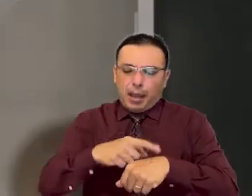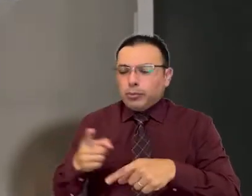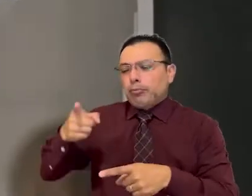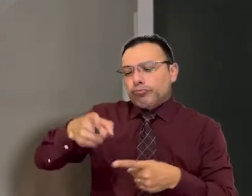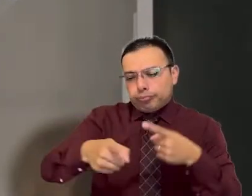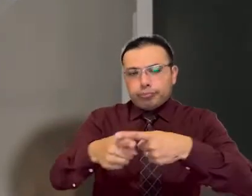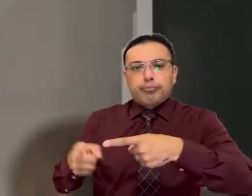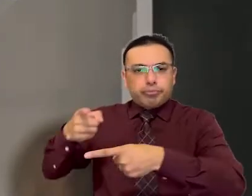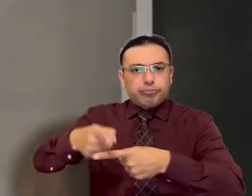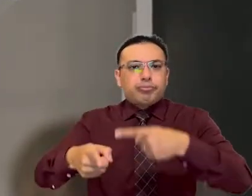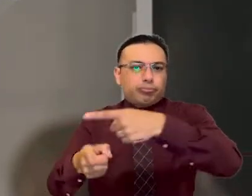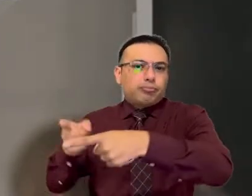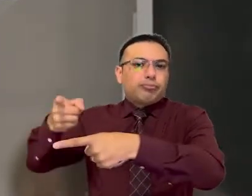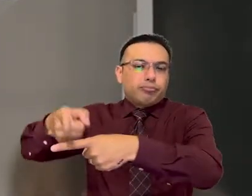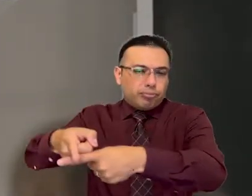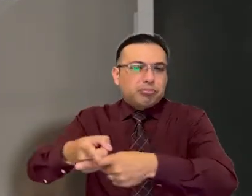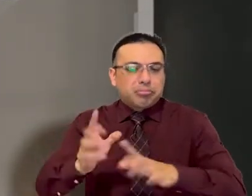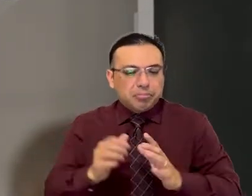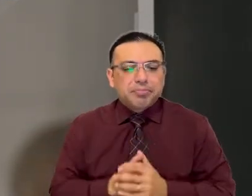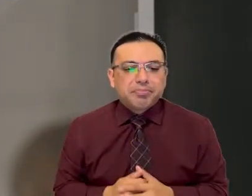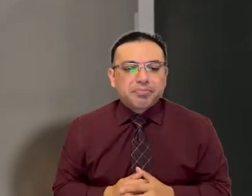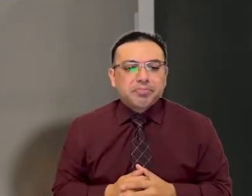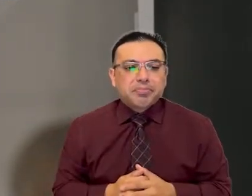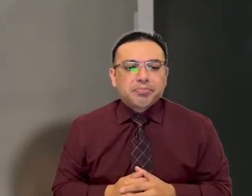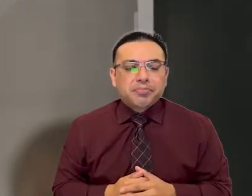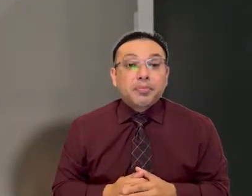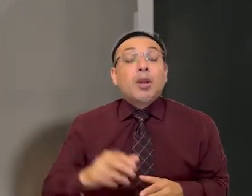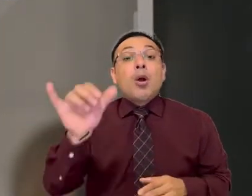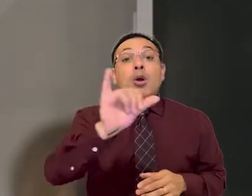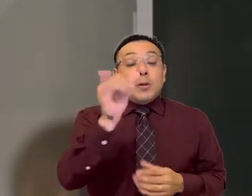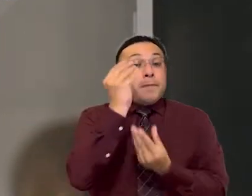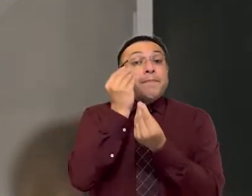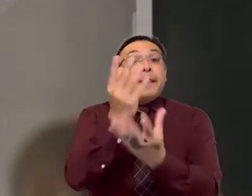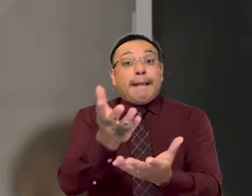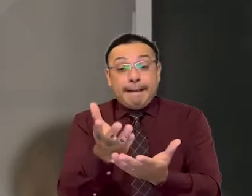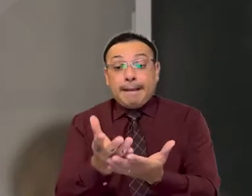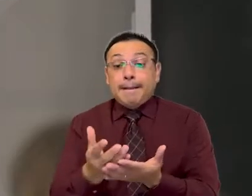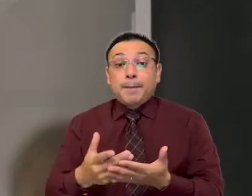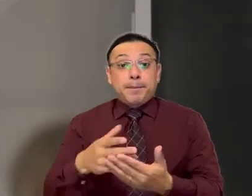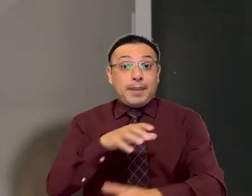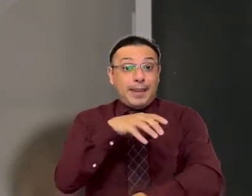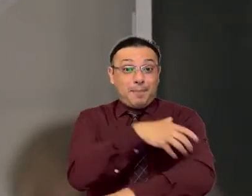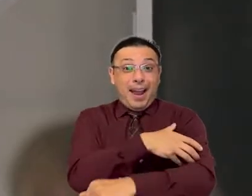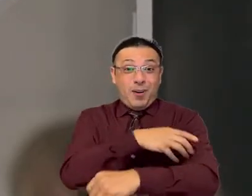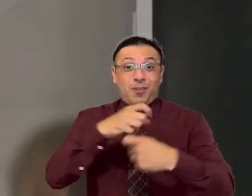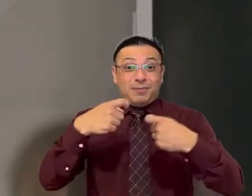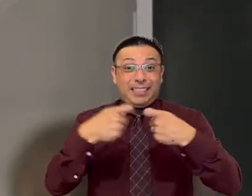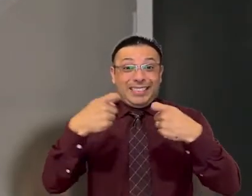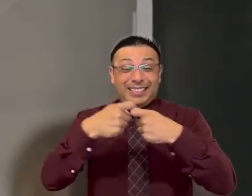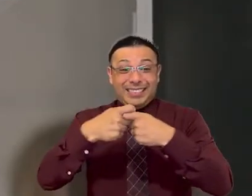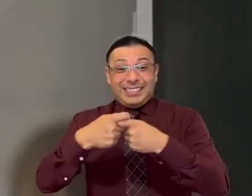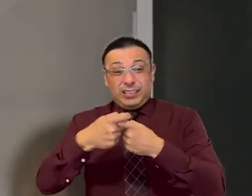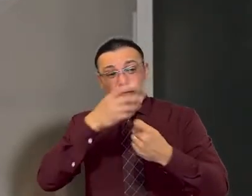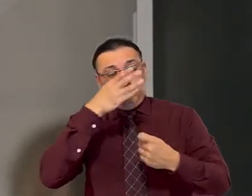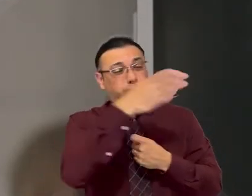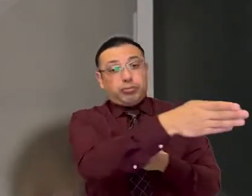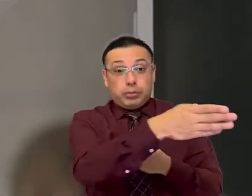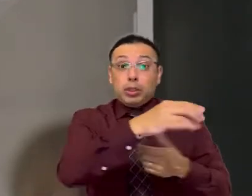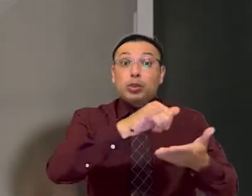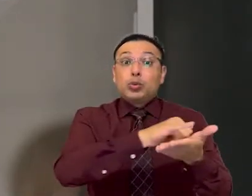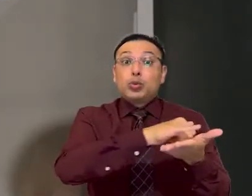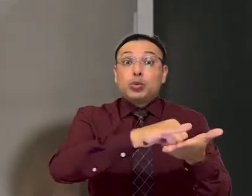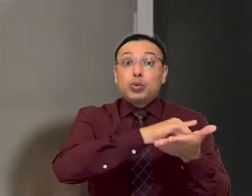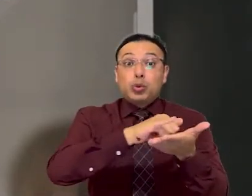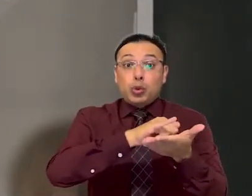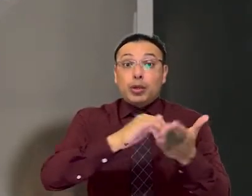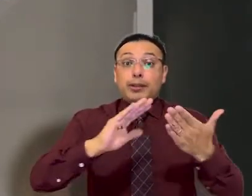And lastly, we're delivering power directly into New York City. Per our contract with New York State, we were asked to